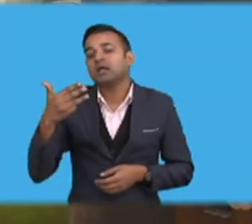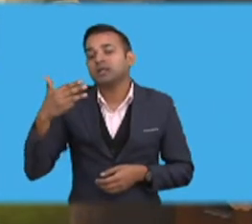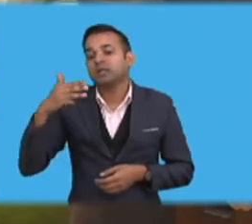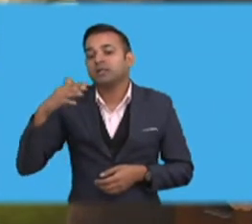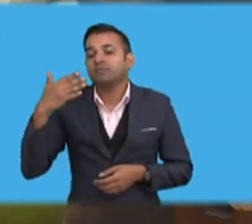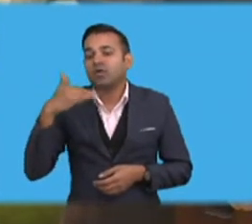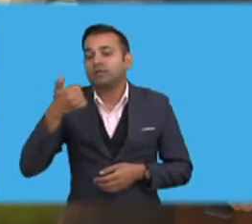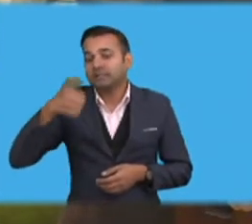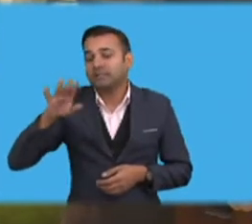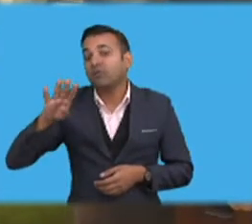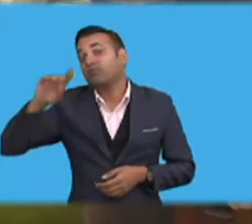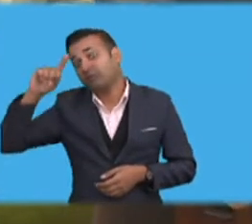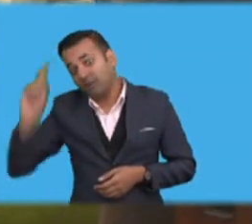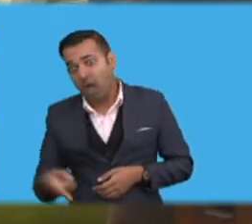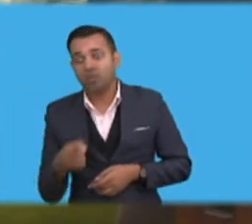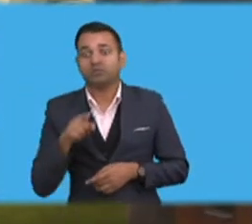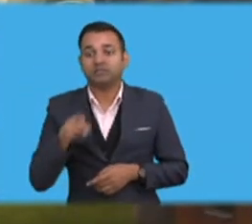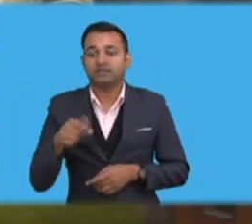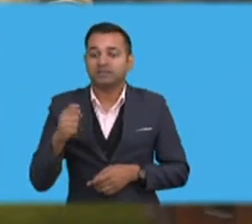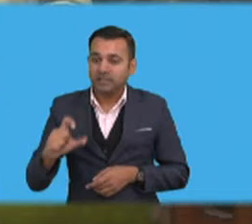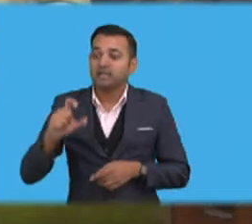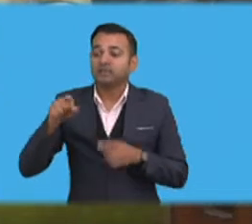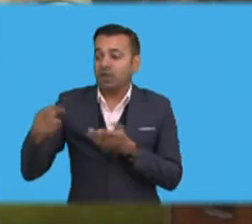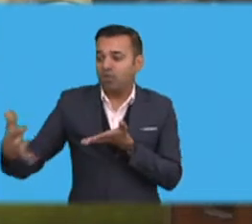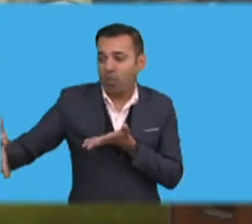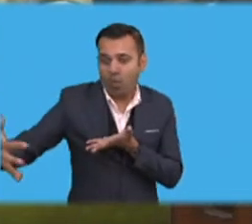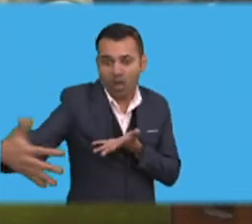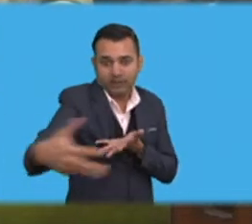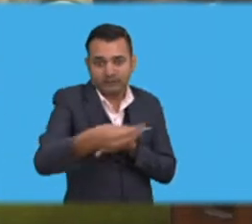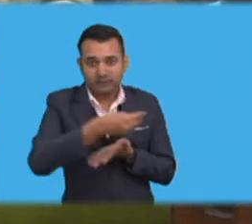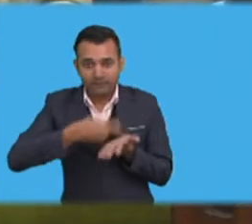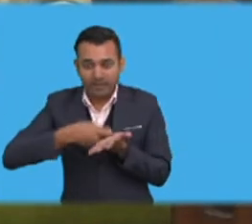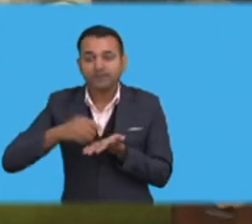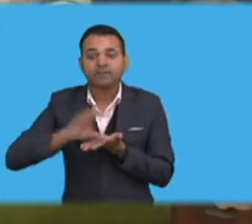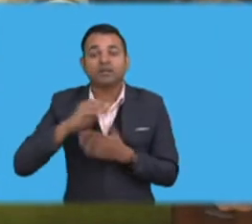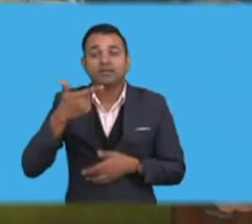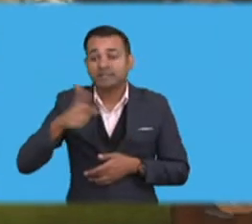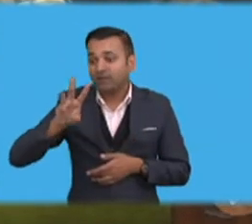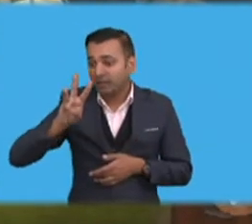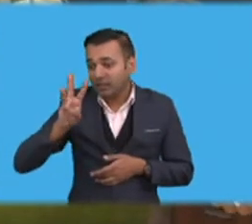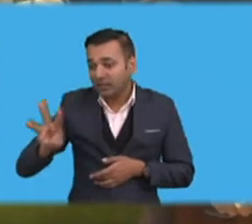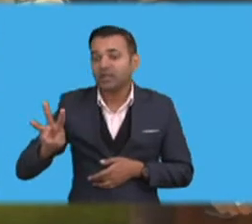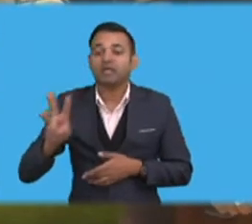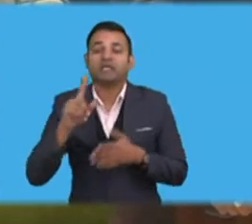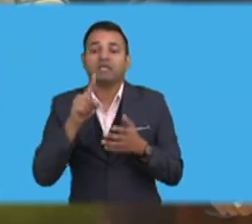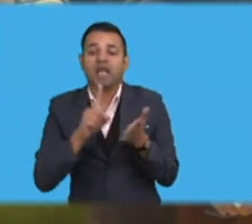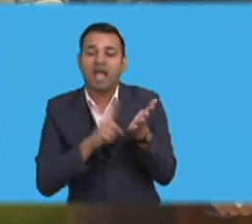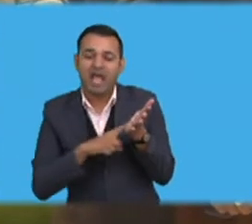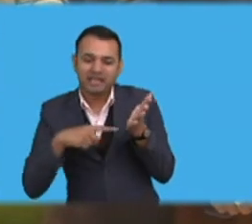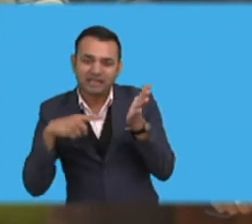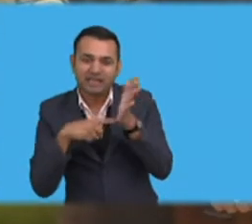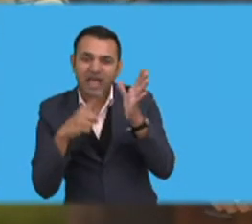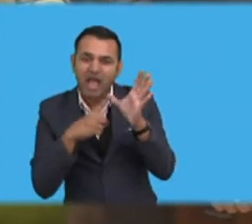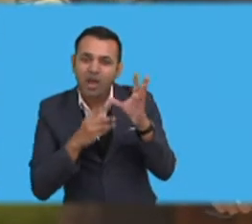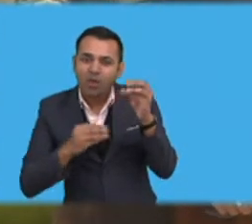$946,504.69 VIP that was collected. A total of 73 land transport or LTA officers in 22 branches have